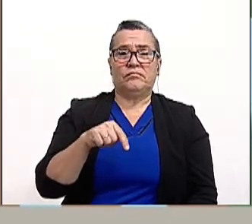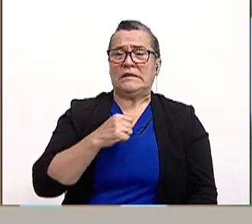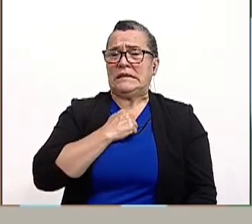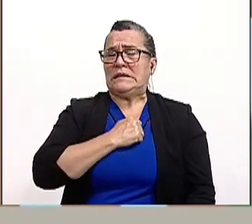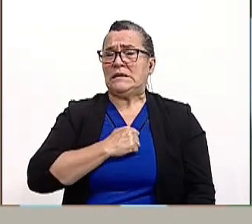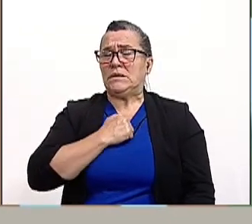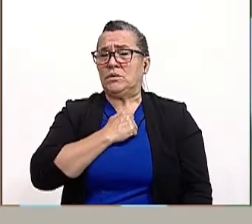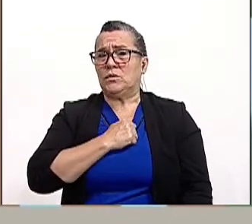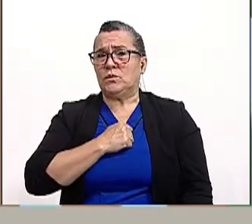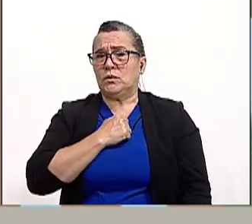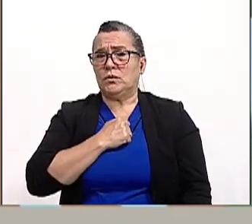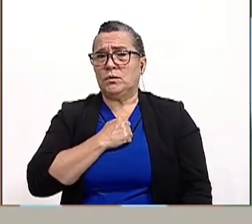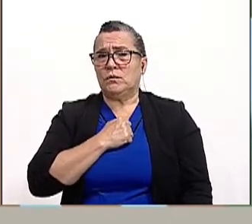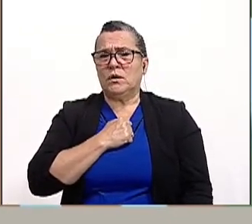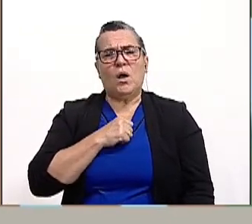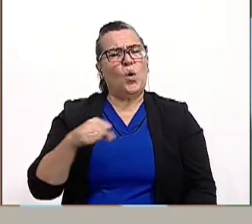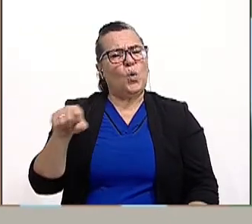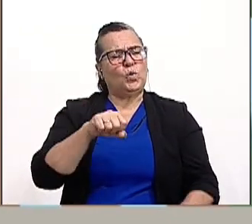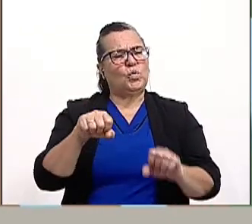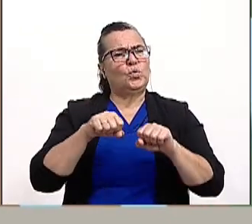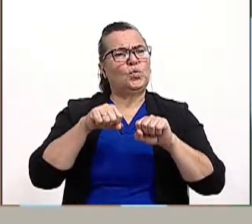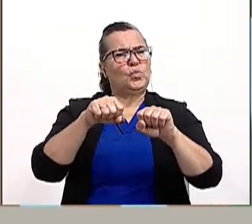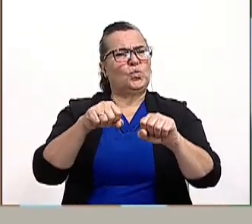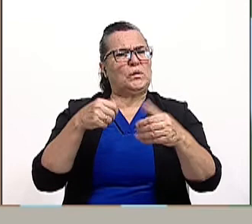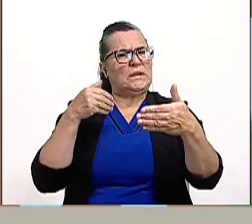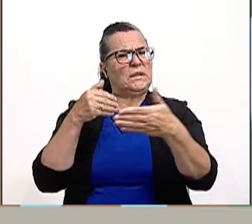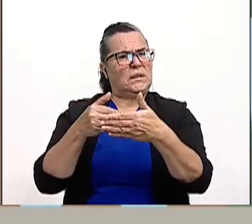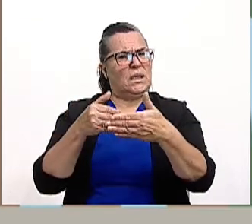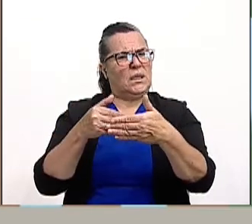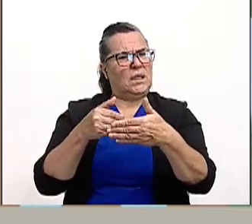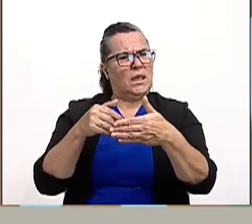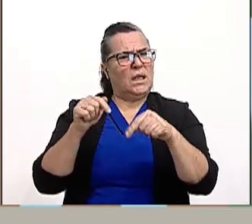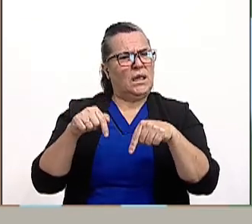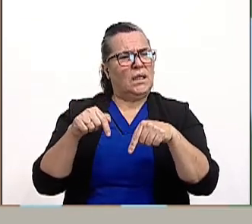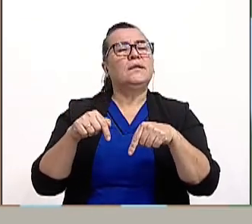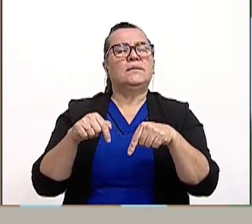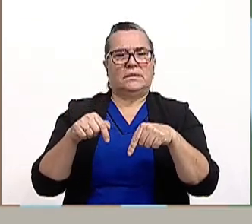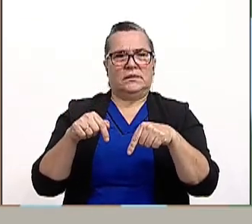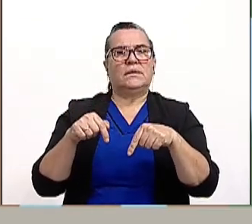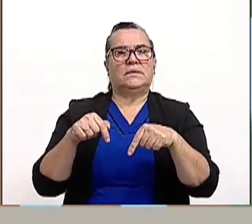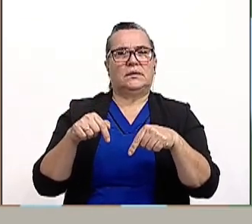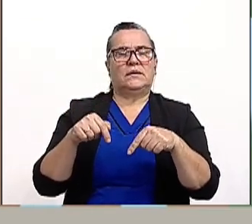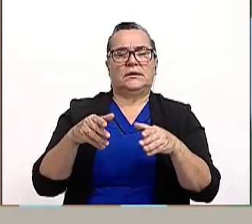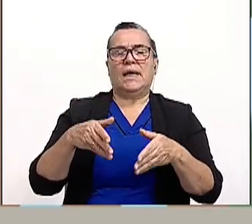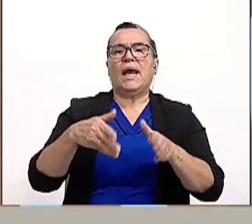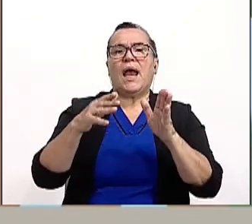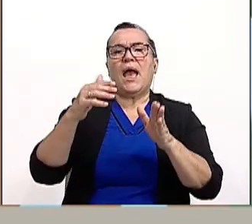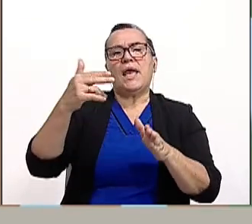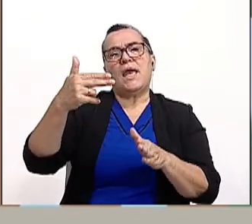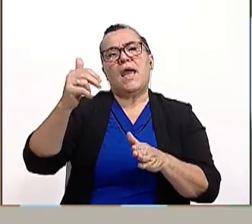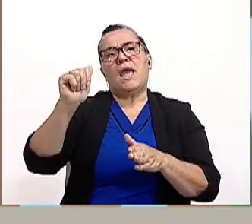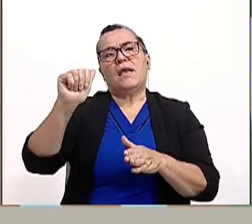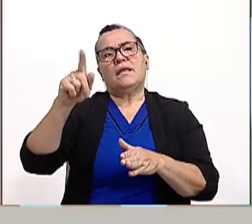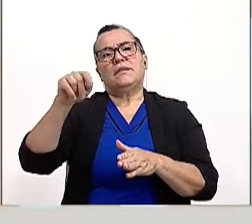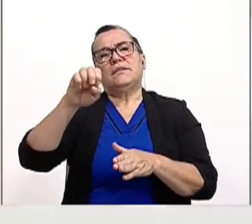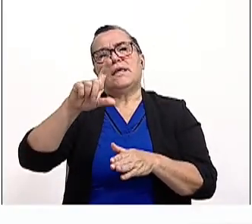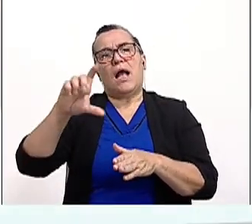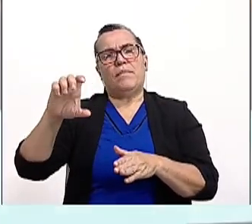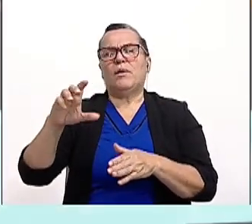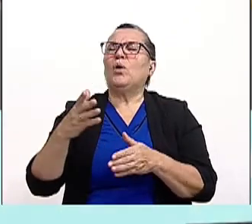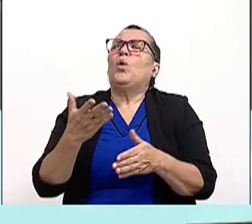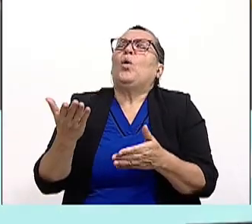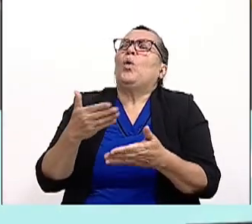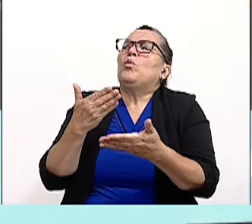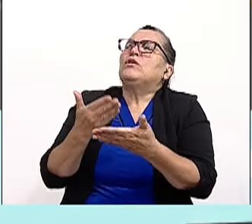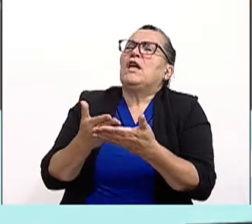Excuse me, is there a supermarket near here? Yes, it's on Chapel Street. How do I get there? Go